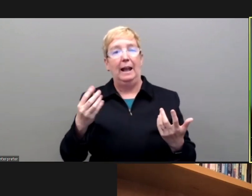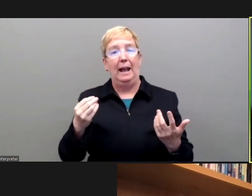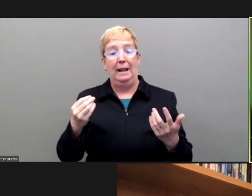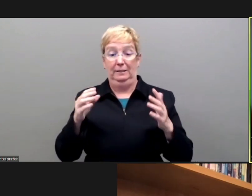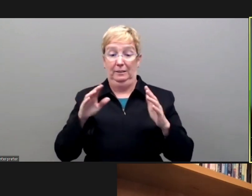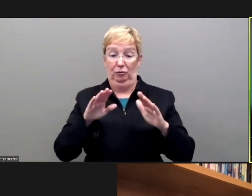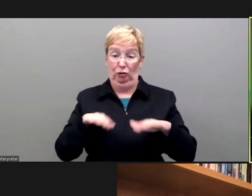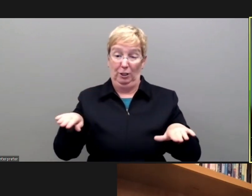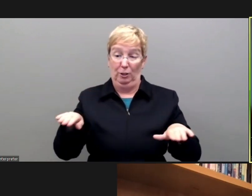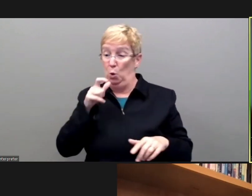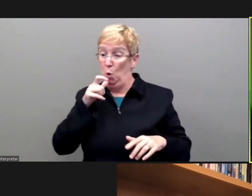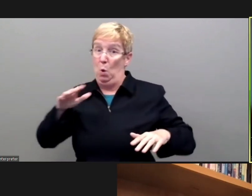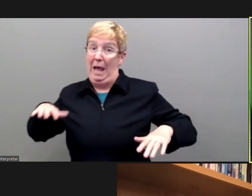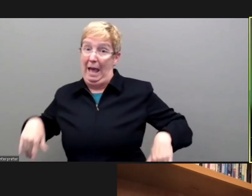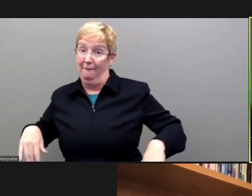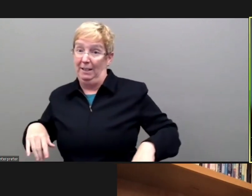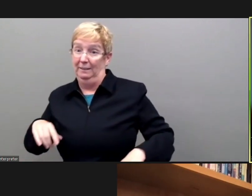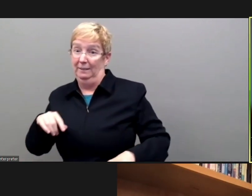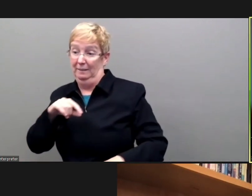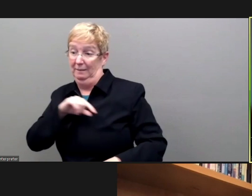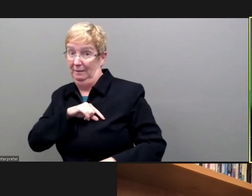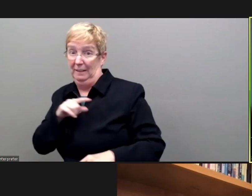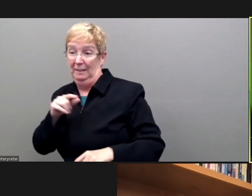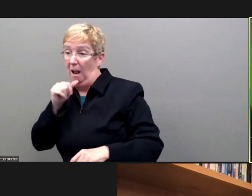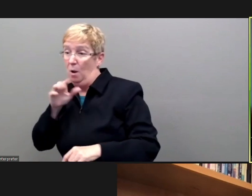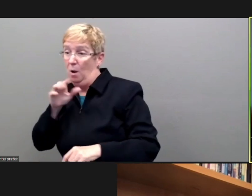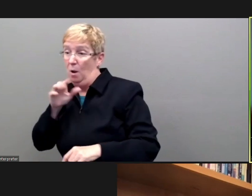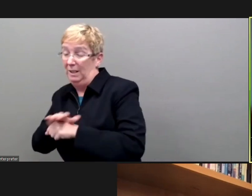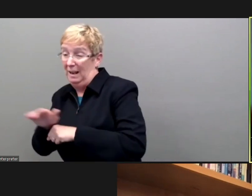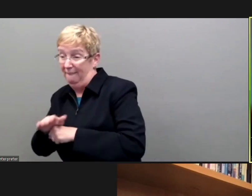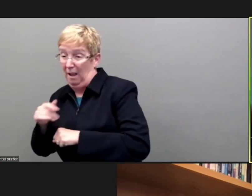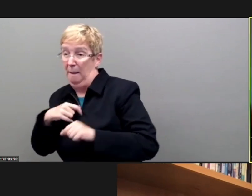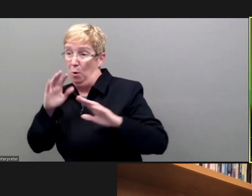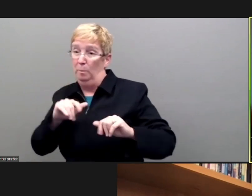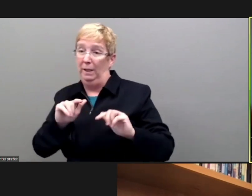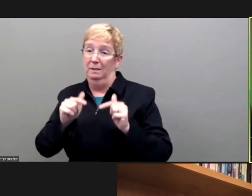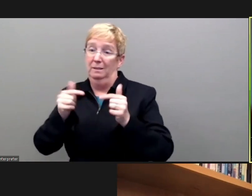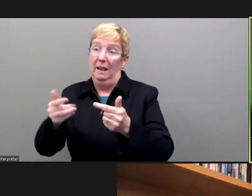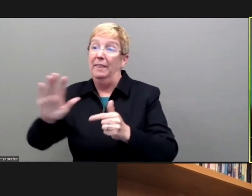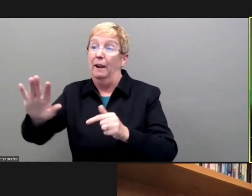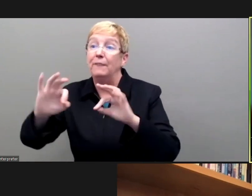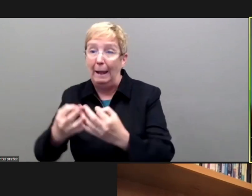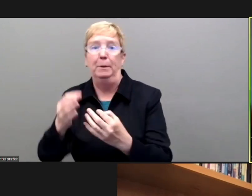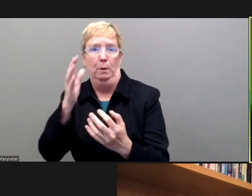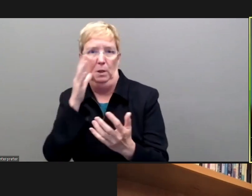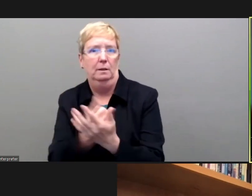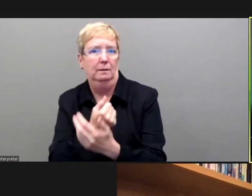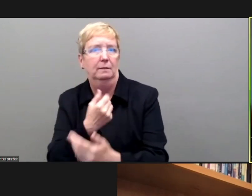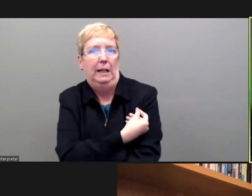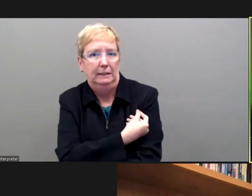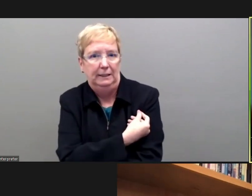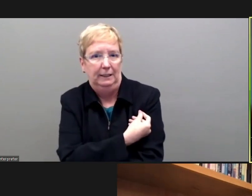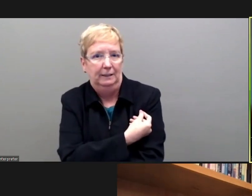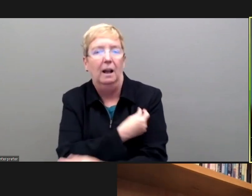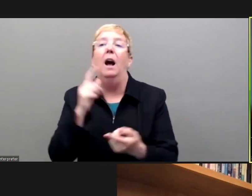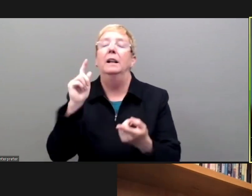in the eligible group, who are really desperate to get access when made available, because the data indicates that it's ready and